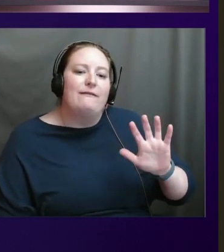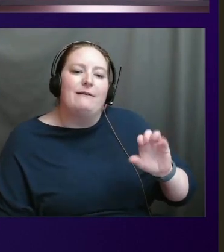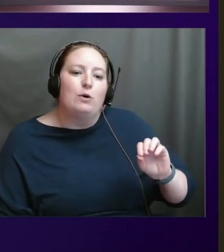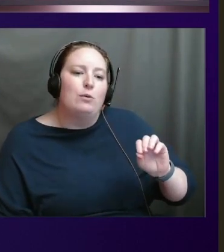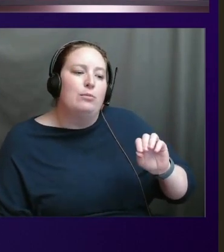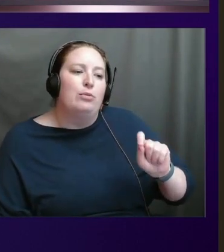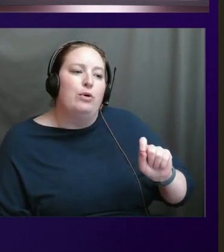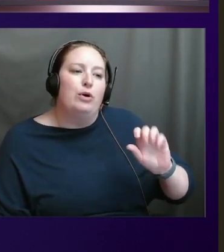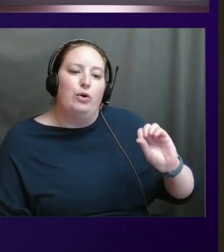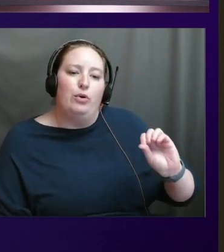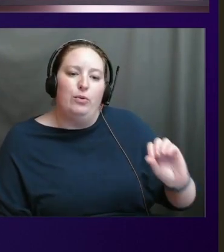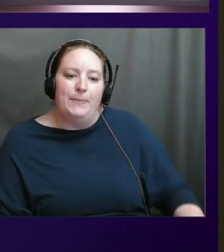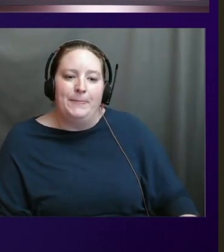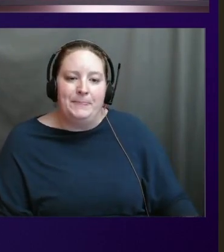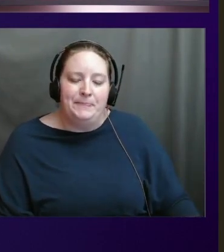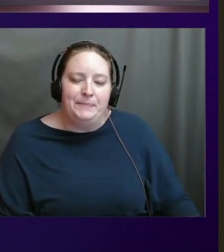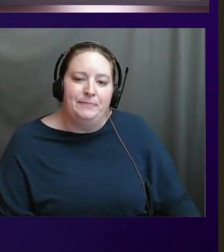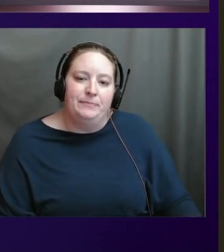2.50.0.